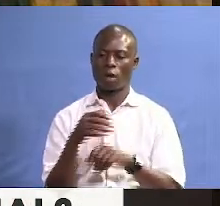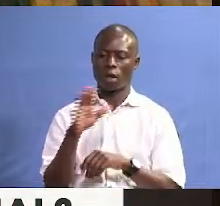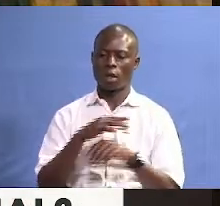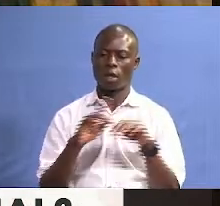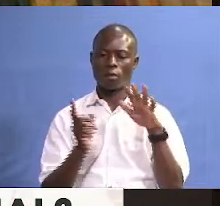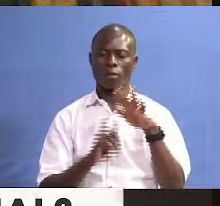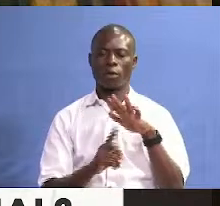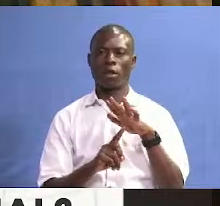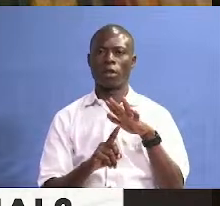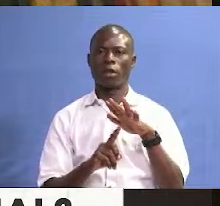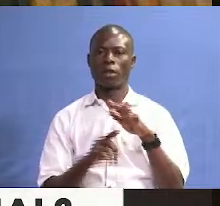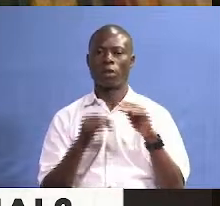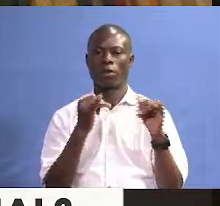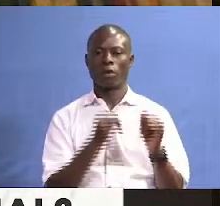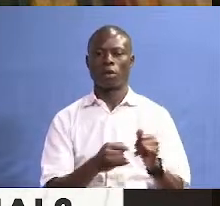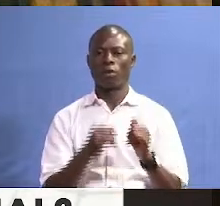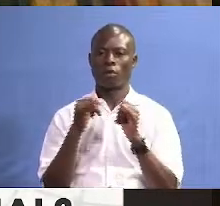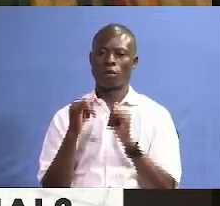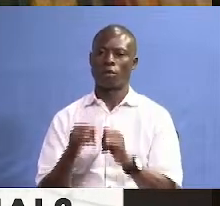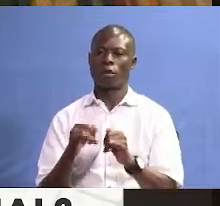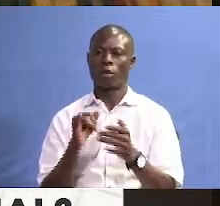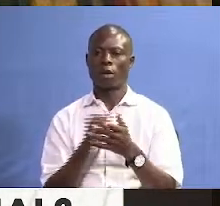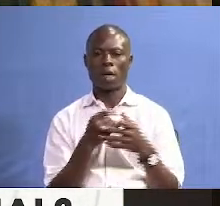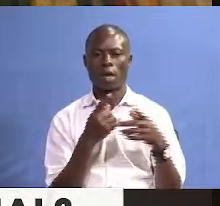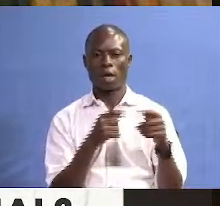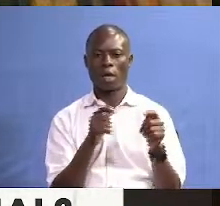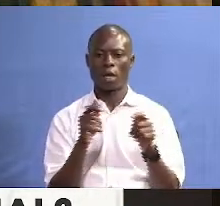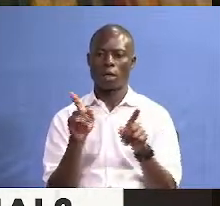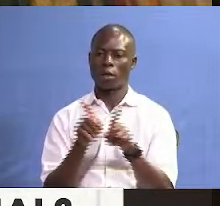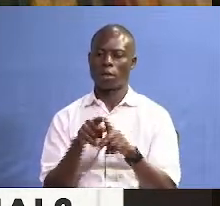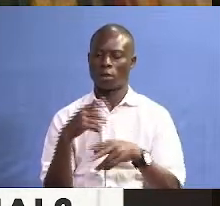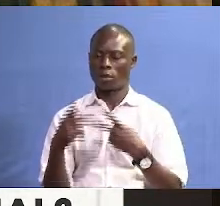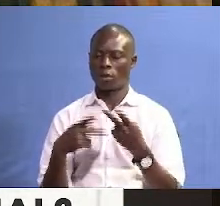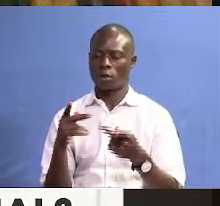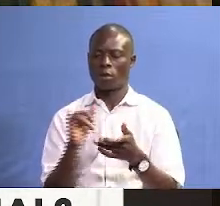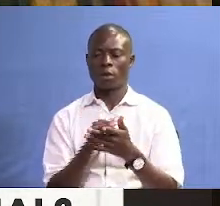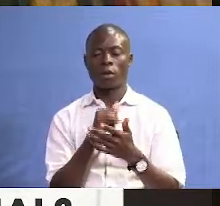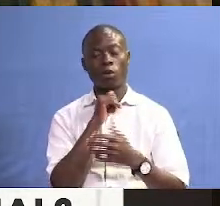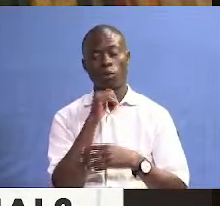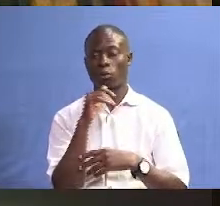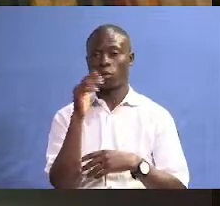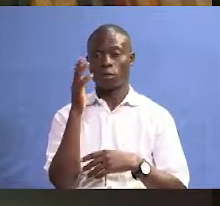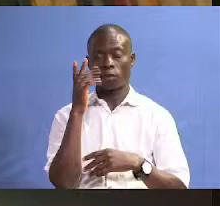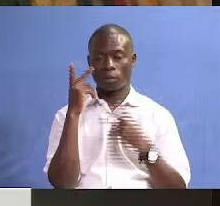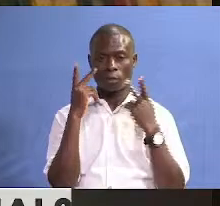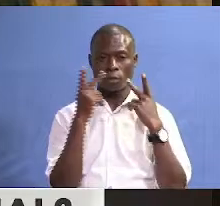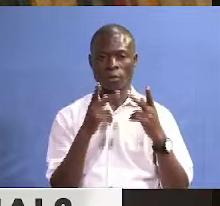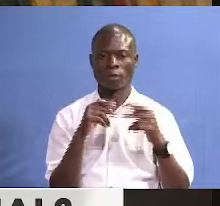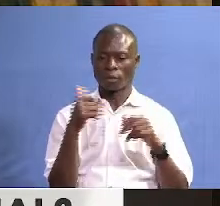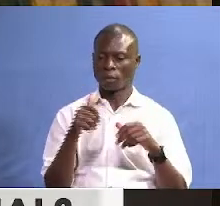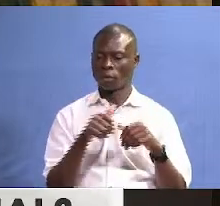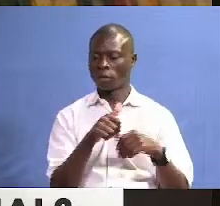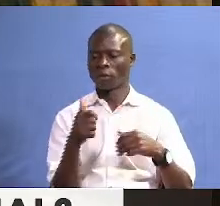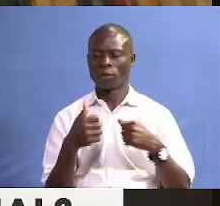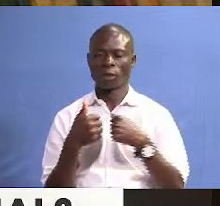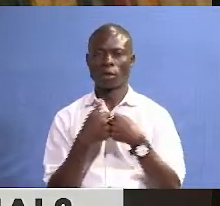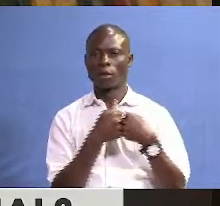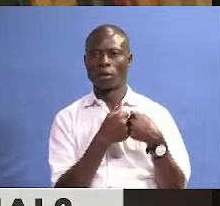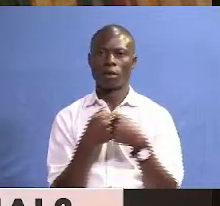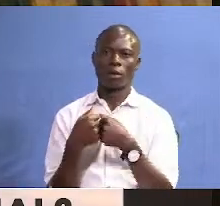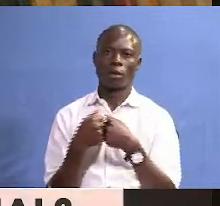the individuals that drive the process, and I do not foresee any challenges in terms